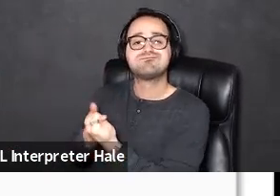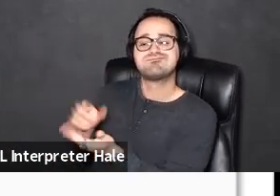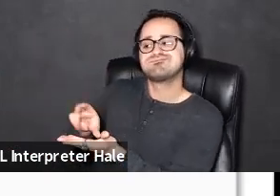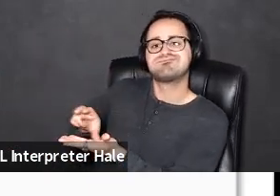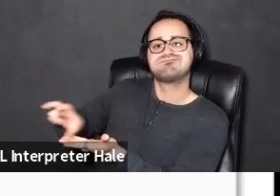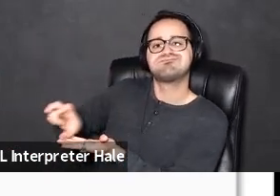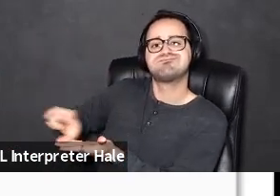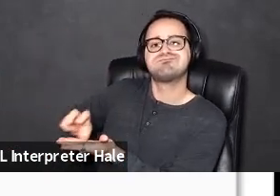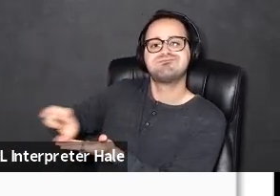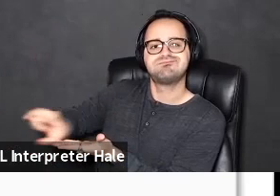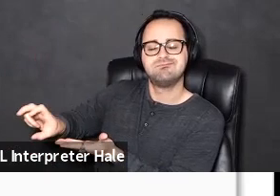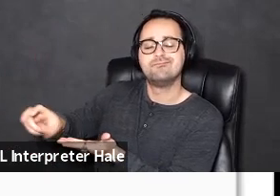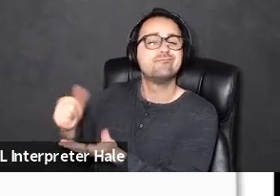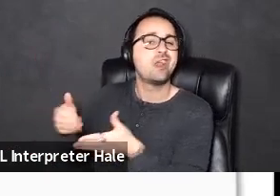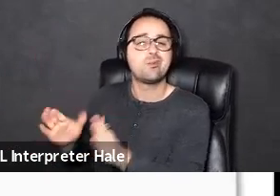way that they can.